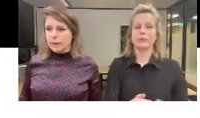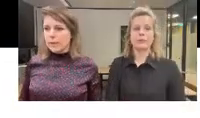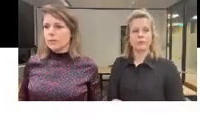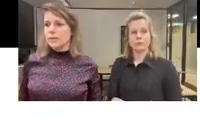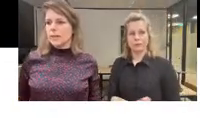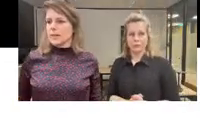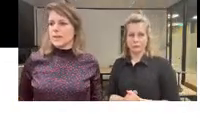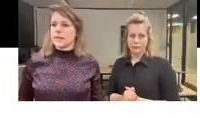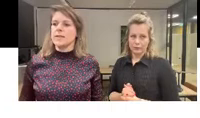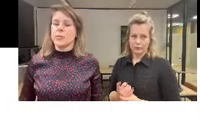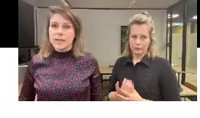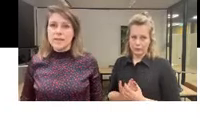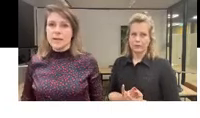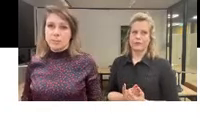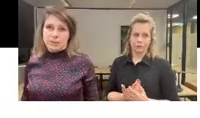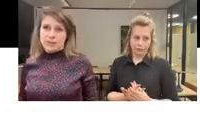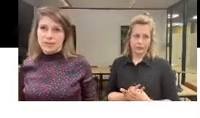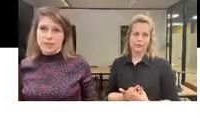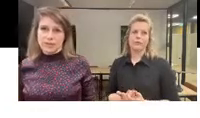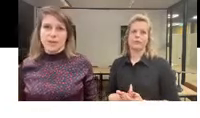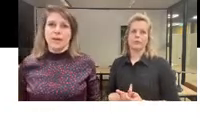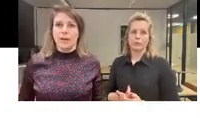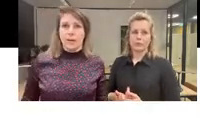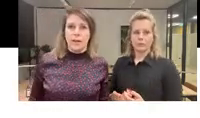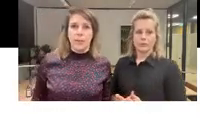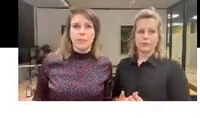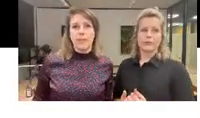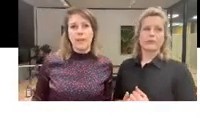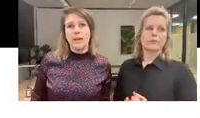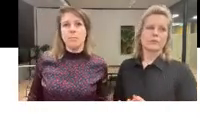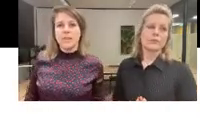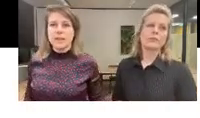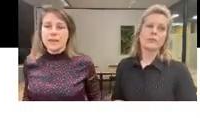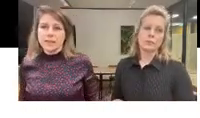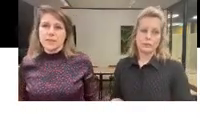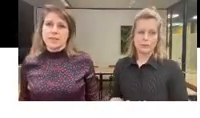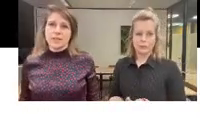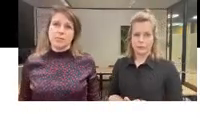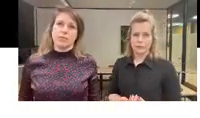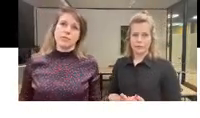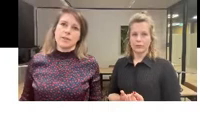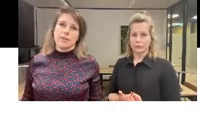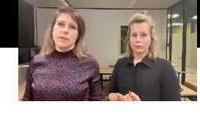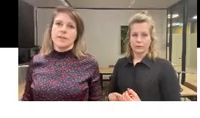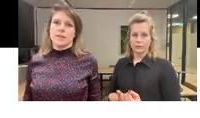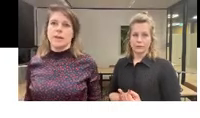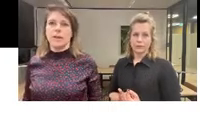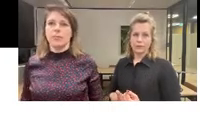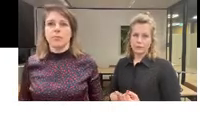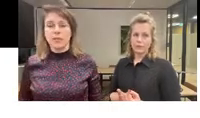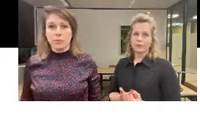Well, we included in this study 27 patients. They had a mean age of 16.1